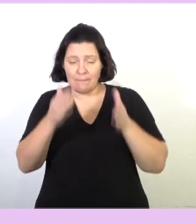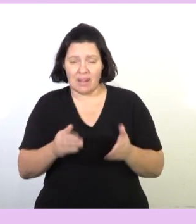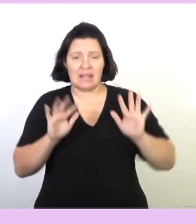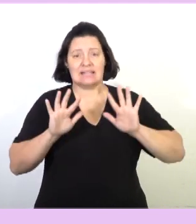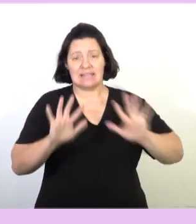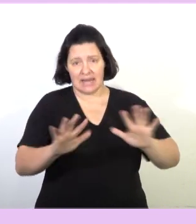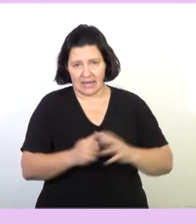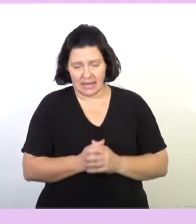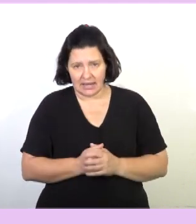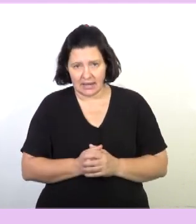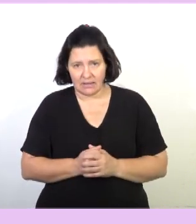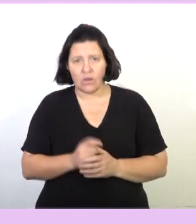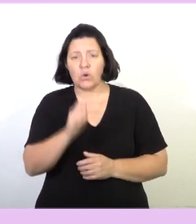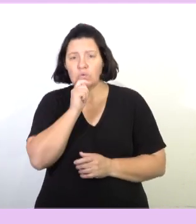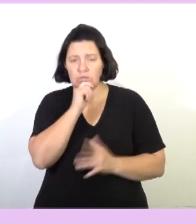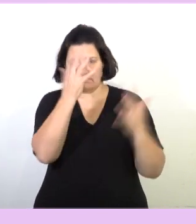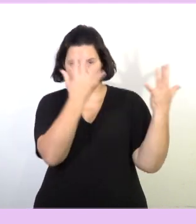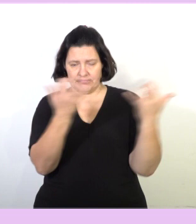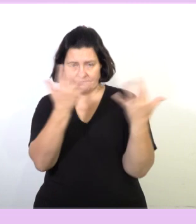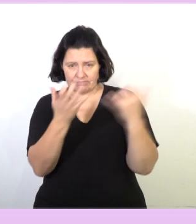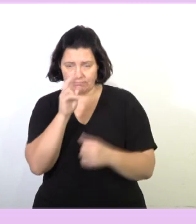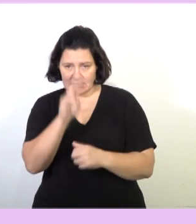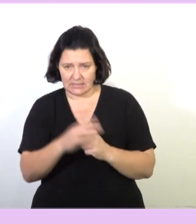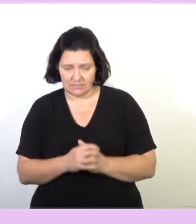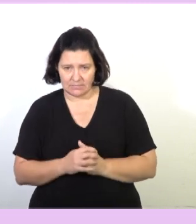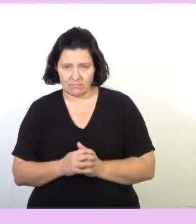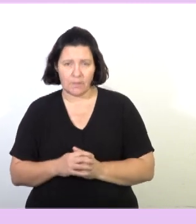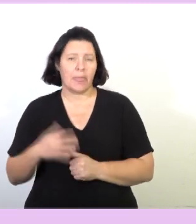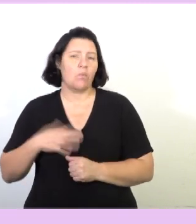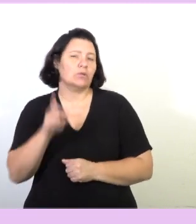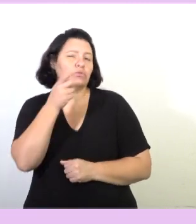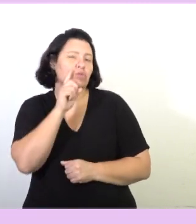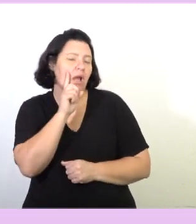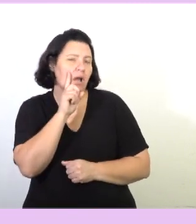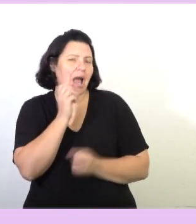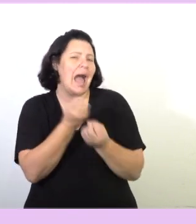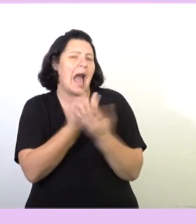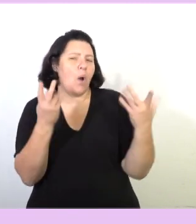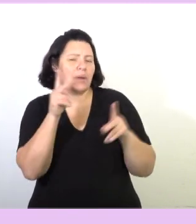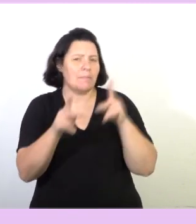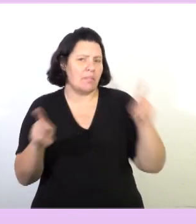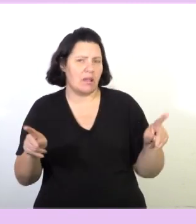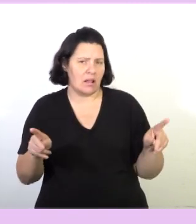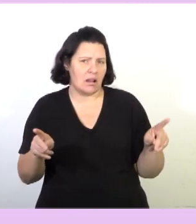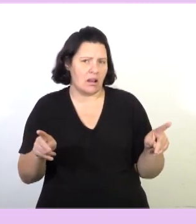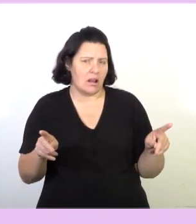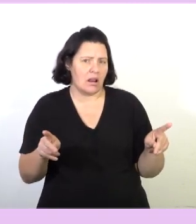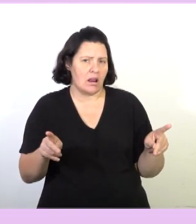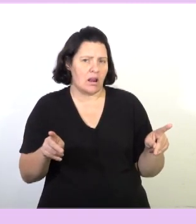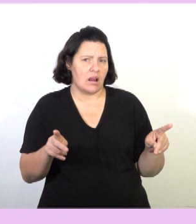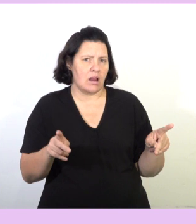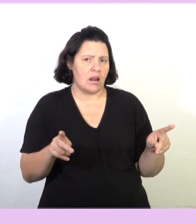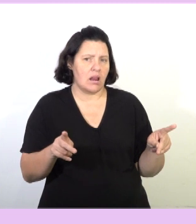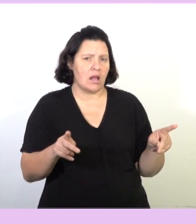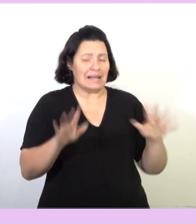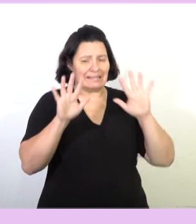tables. Verify using calculations. So we want to check how many people will be